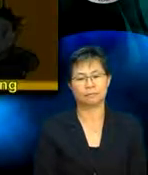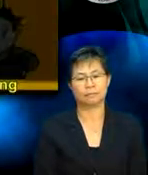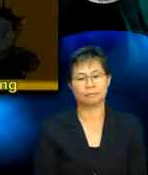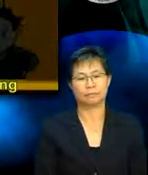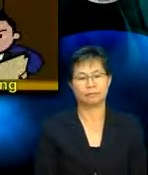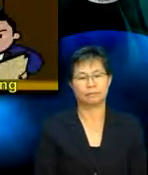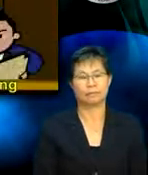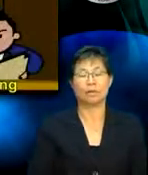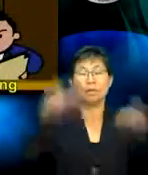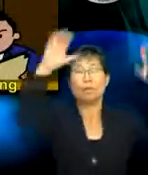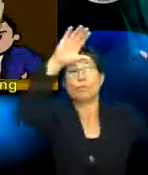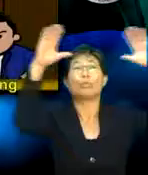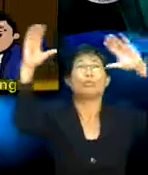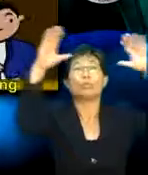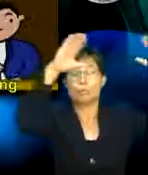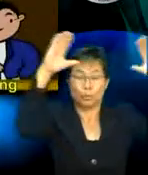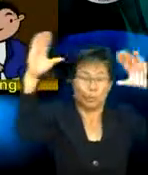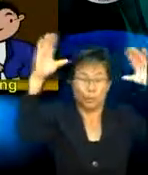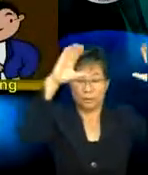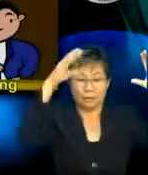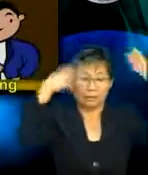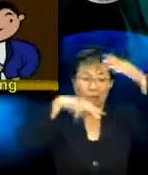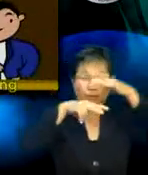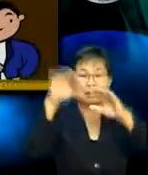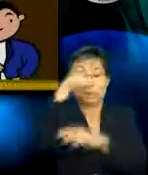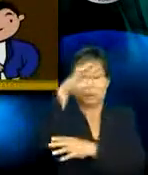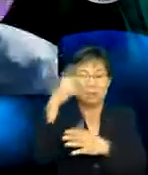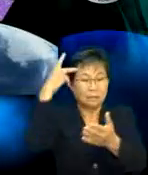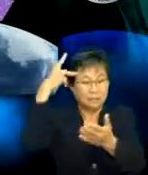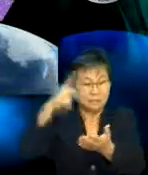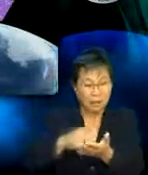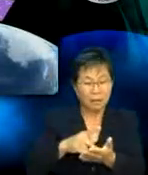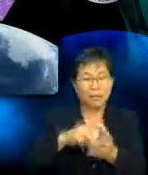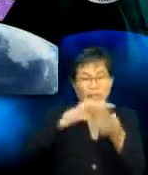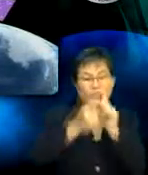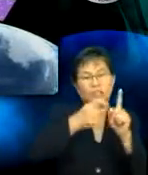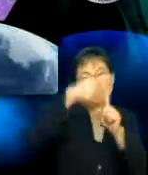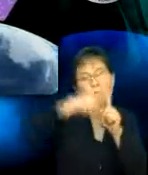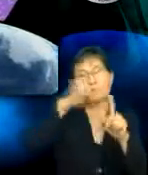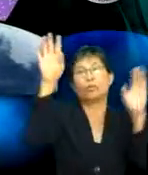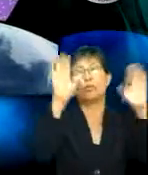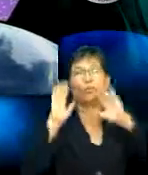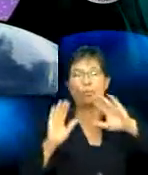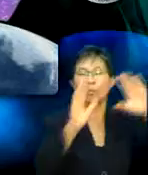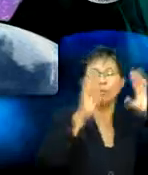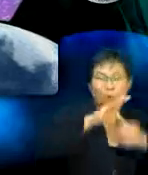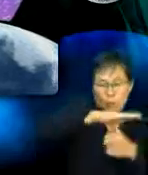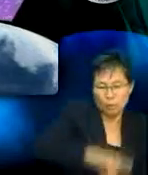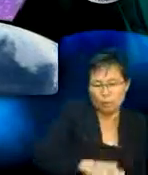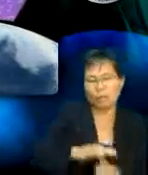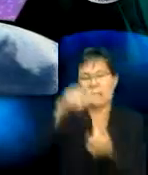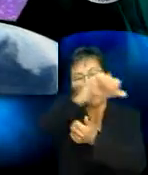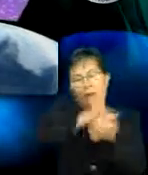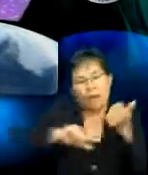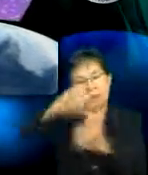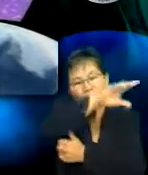Weather satellites are able to detect changes in temperature, wind, pressure, air